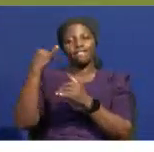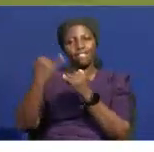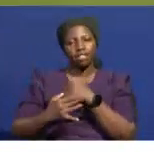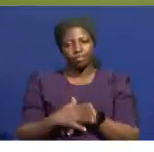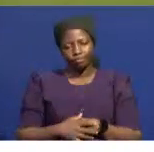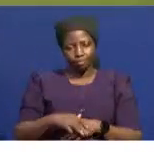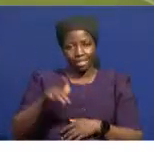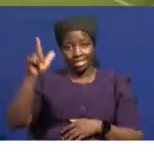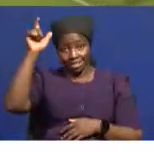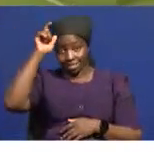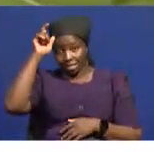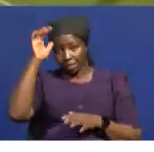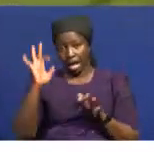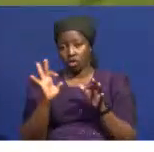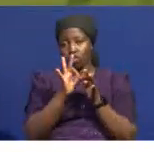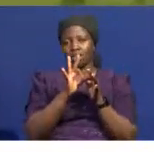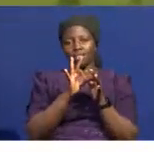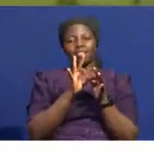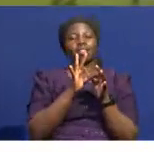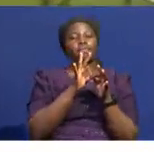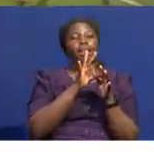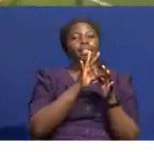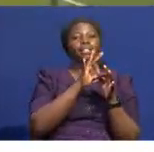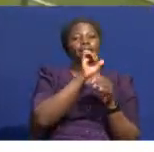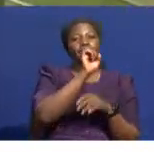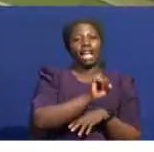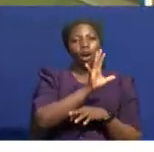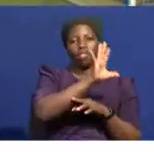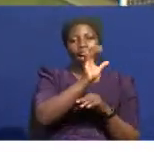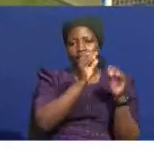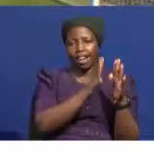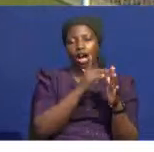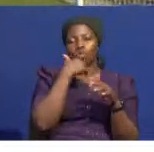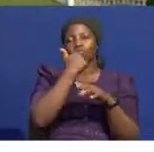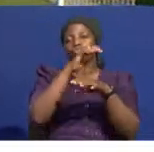Al Ahly are joined in the semis by Mamelodi Sundowns, who got